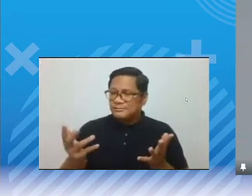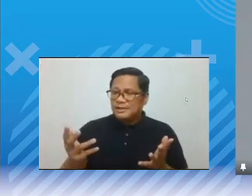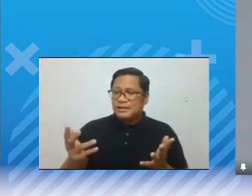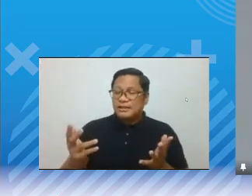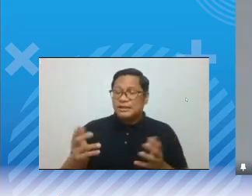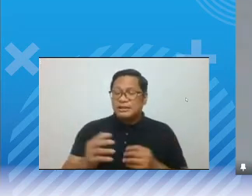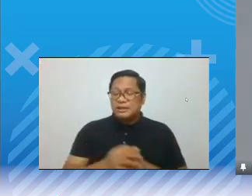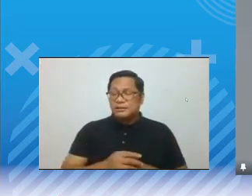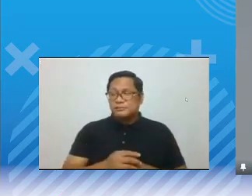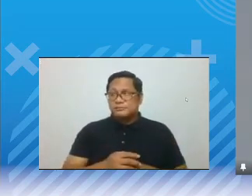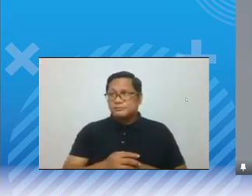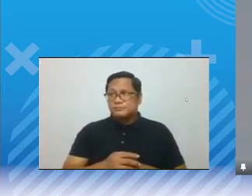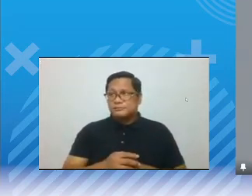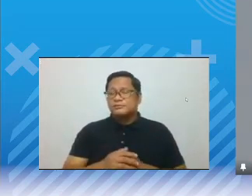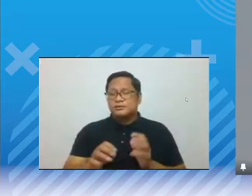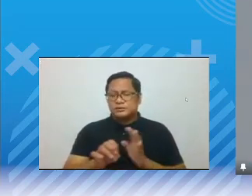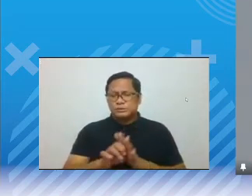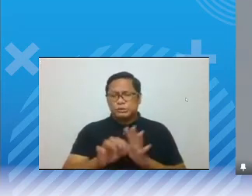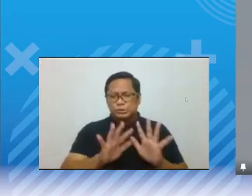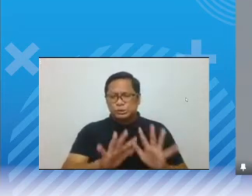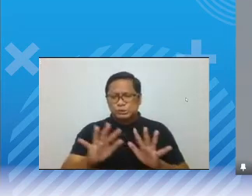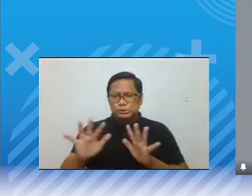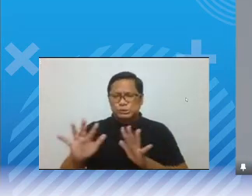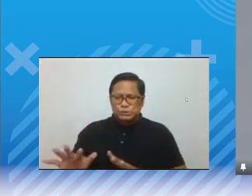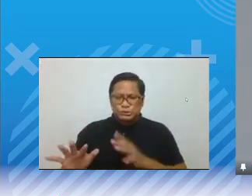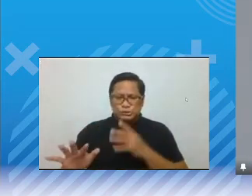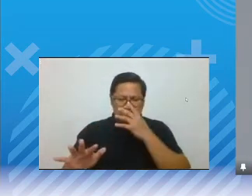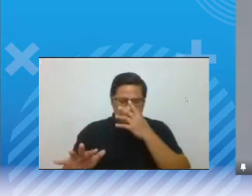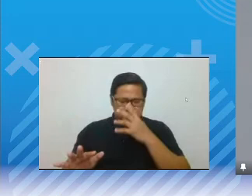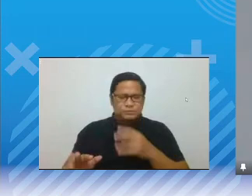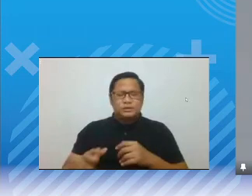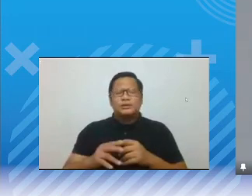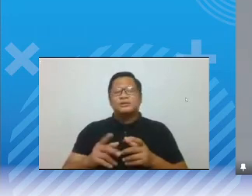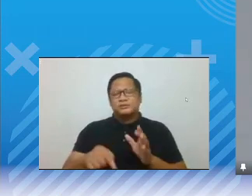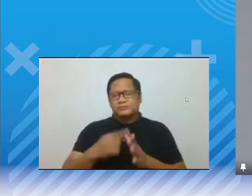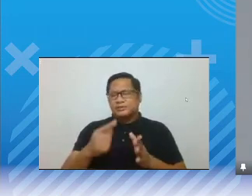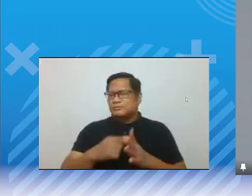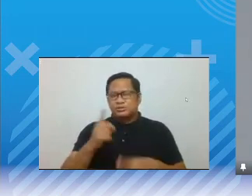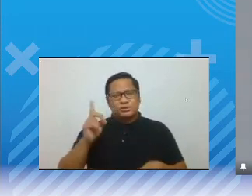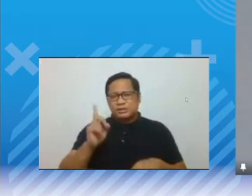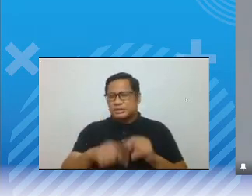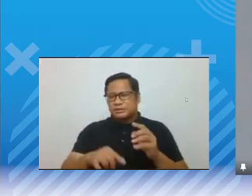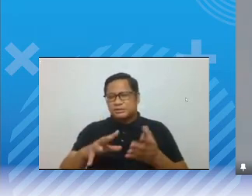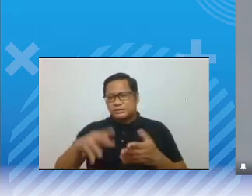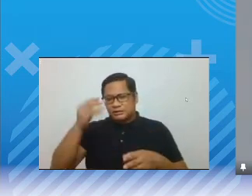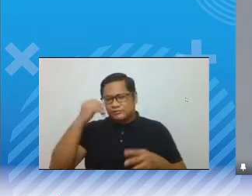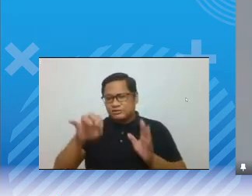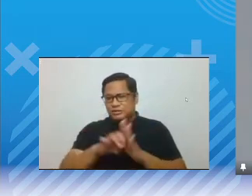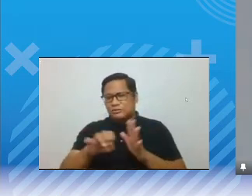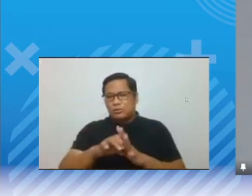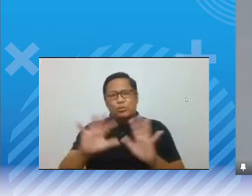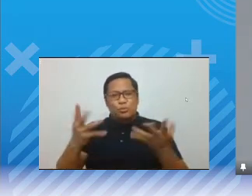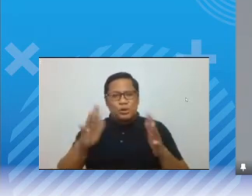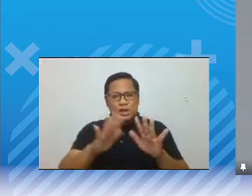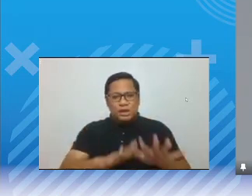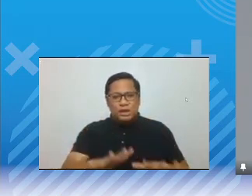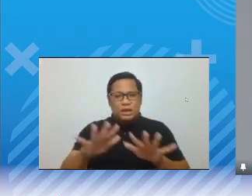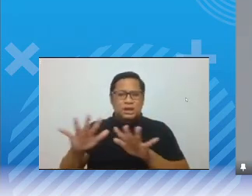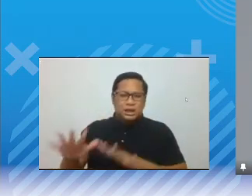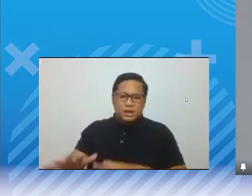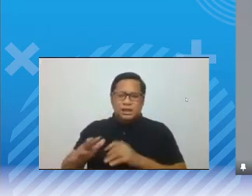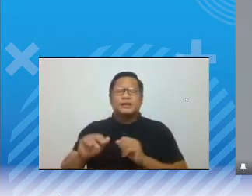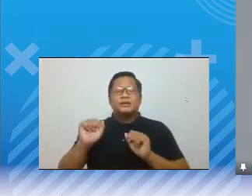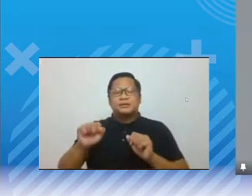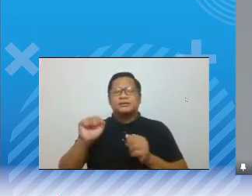are hungry in their stomach, then they cannot learn. So those are things that I think could help us